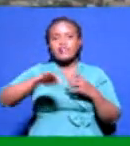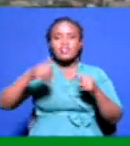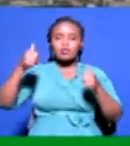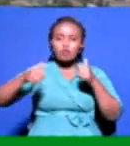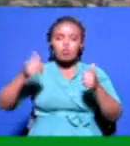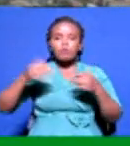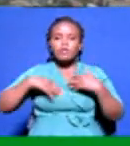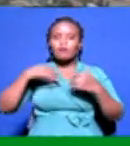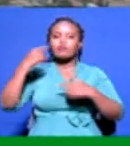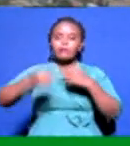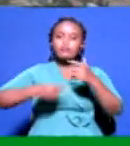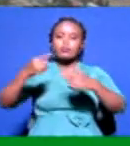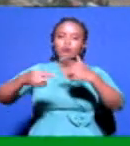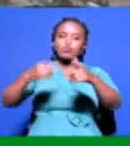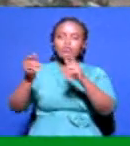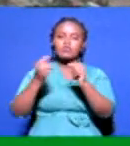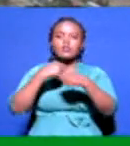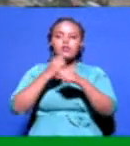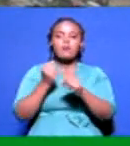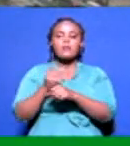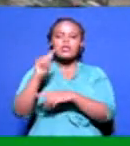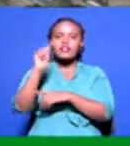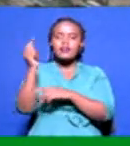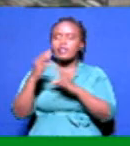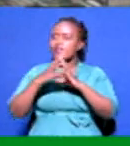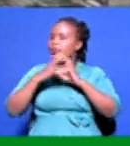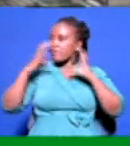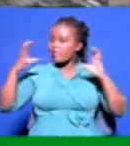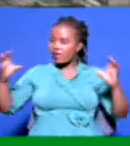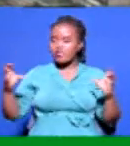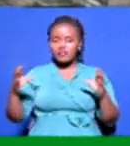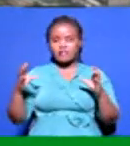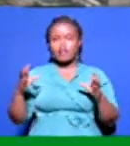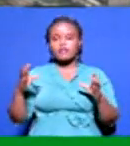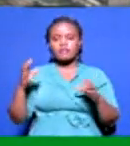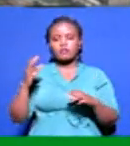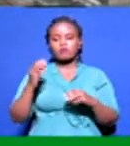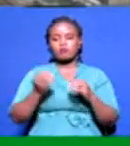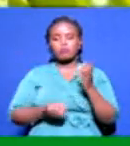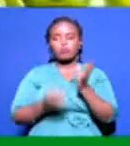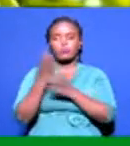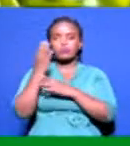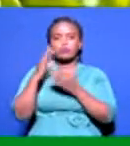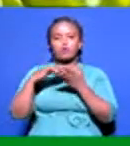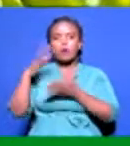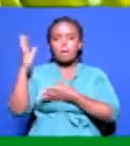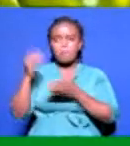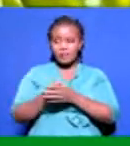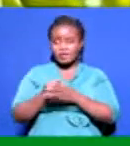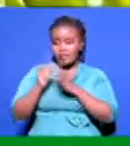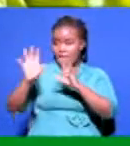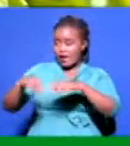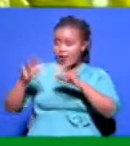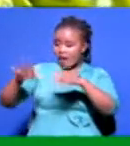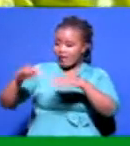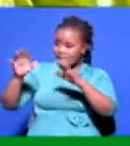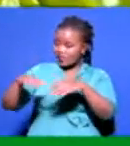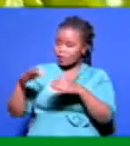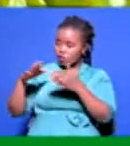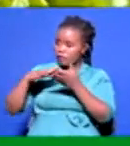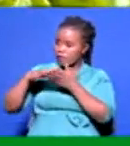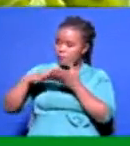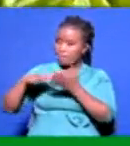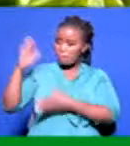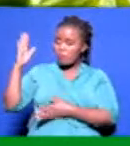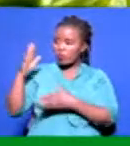in making Kenya the third world largest tea producer. Agriculture is the main source of livelihood in Kericho County, with tea